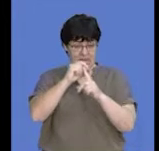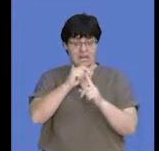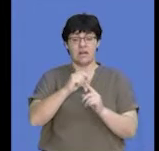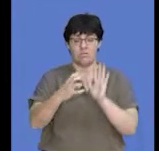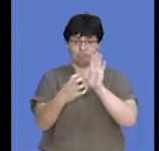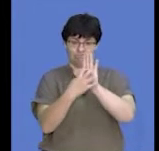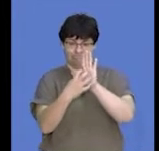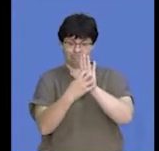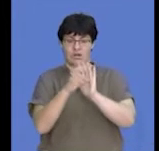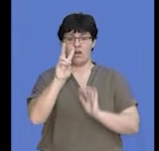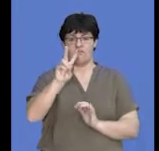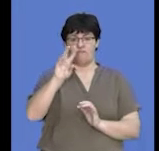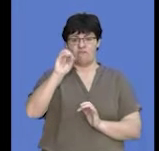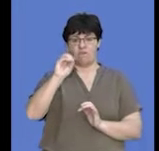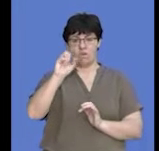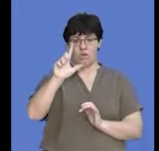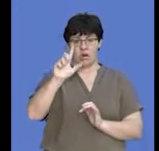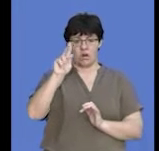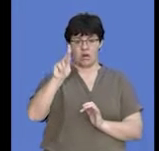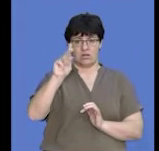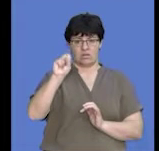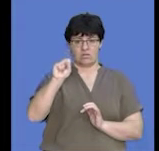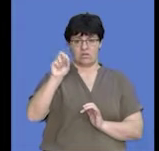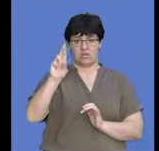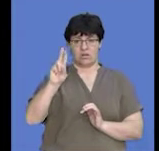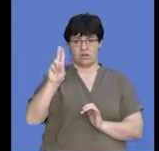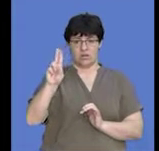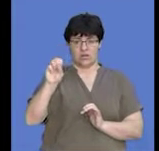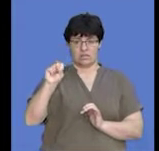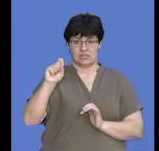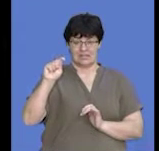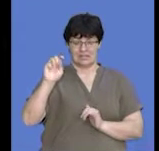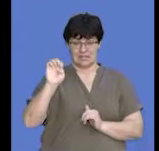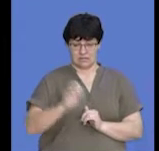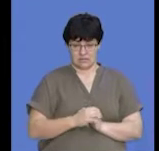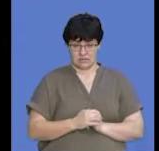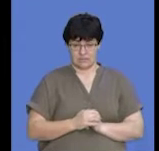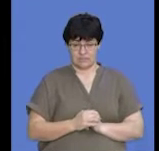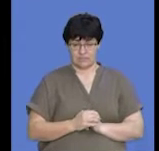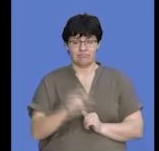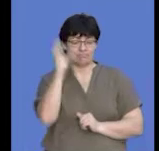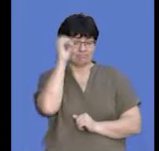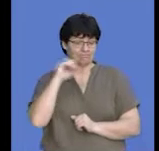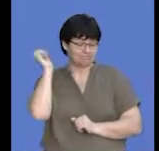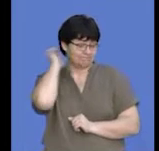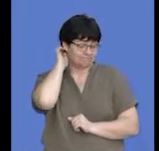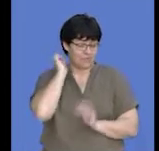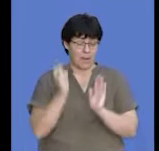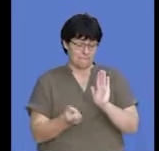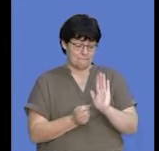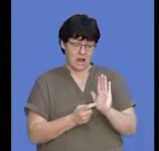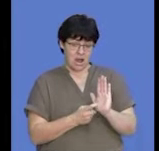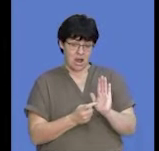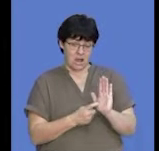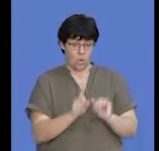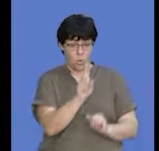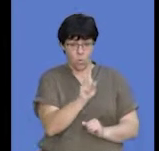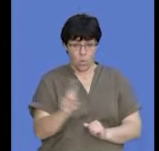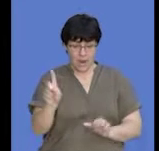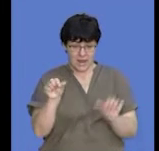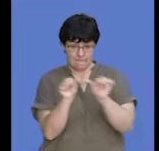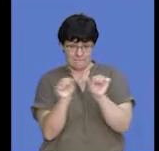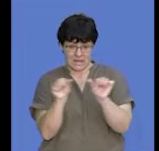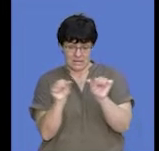of Falkirk. Let's look at how you lay it out. Note, there is 1 mark allocated to the measurement